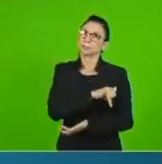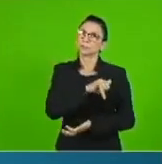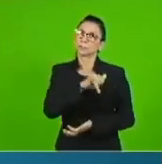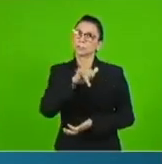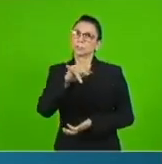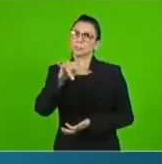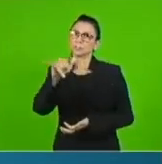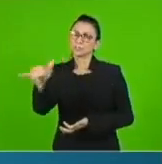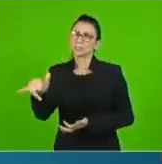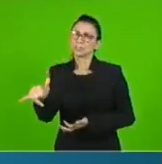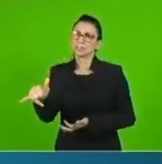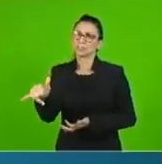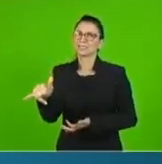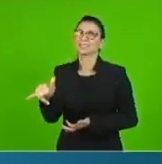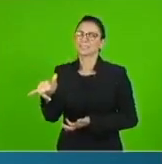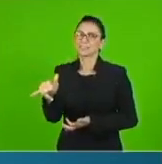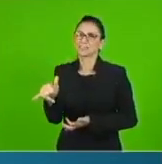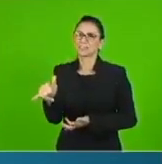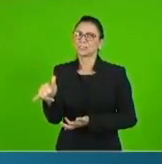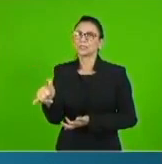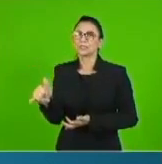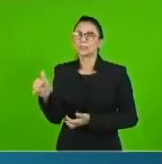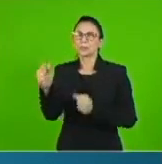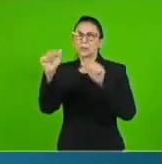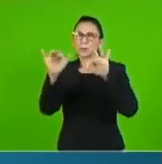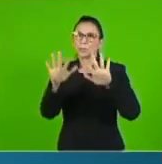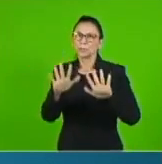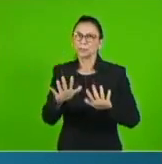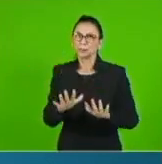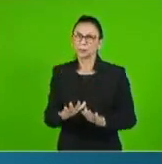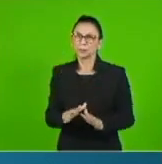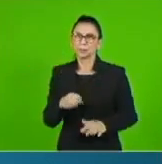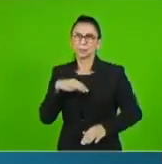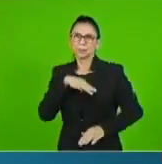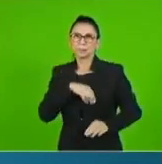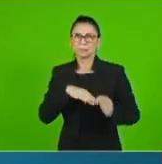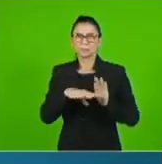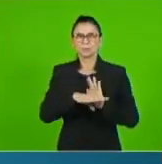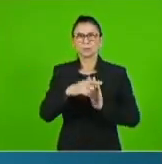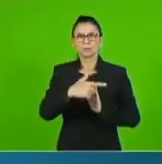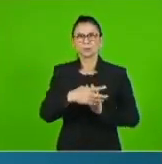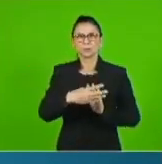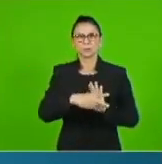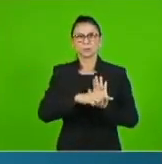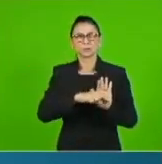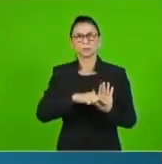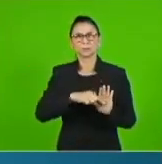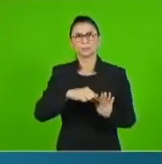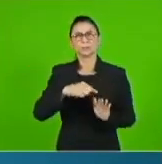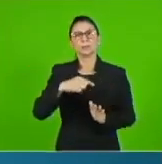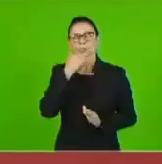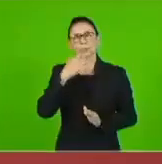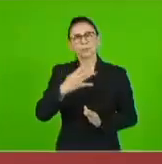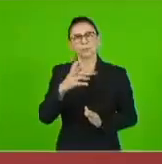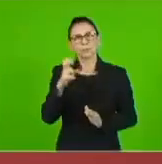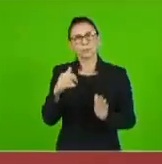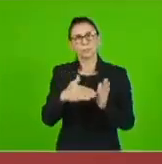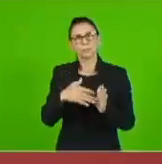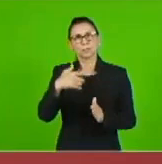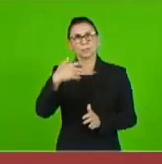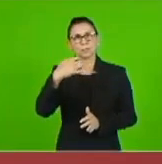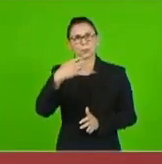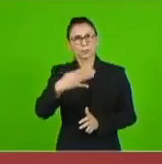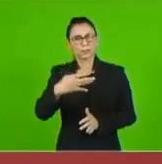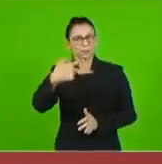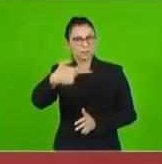Truly I say that he will place him upon all his goods. Matthew 24, verse